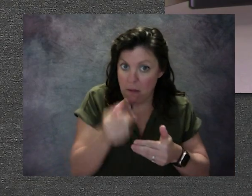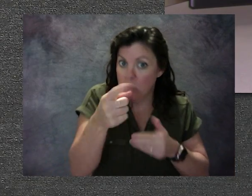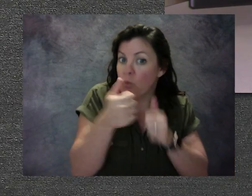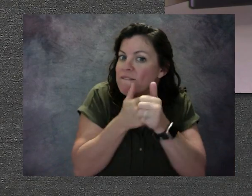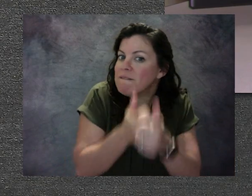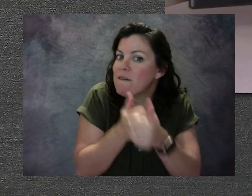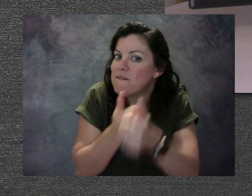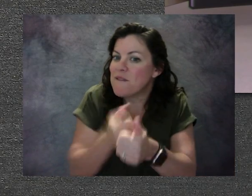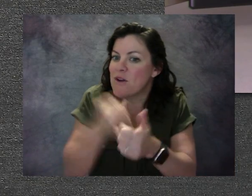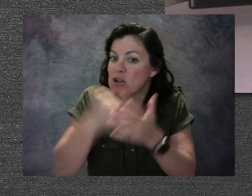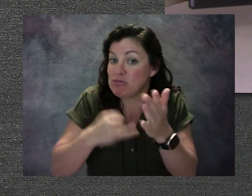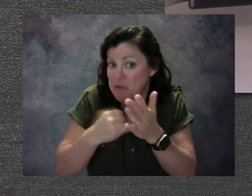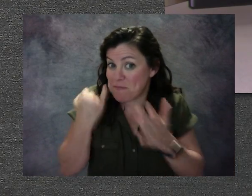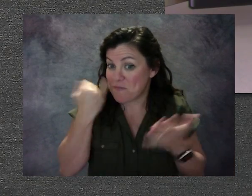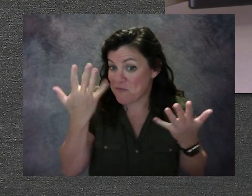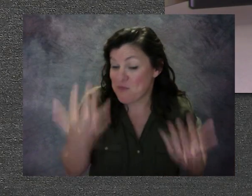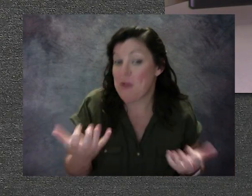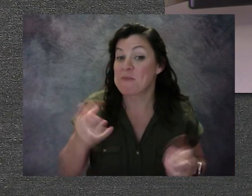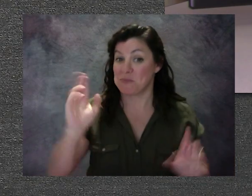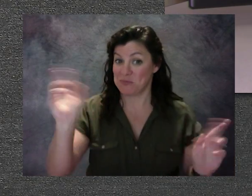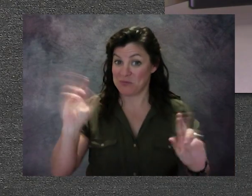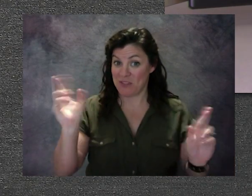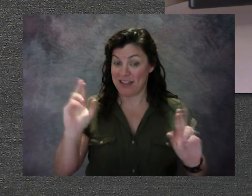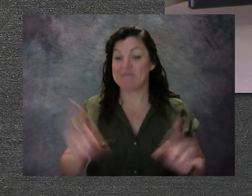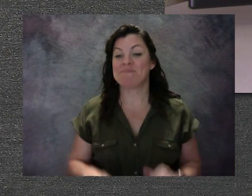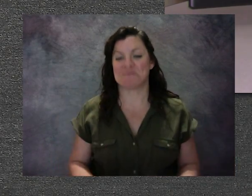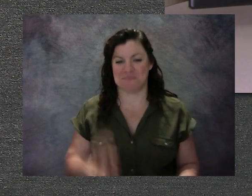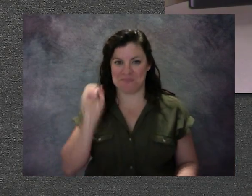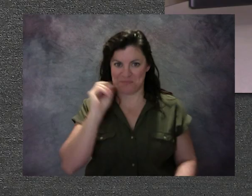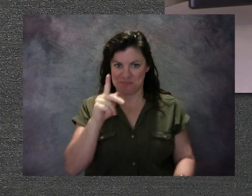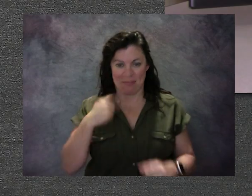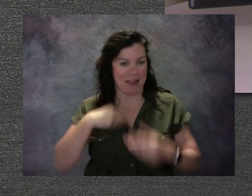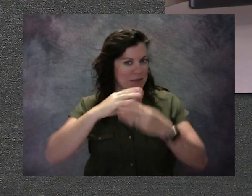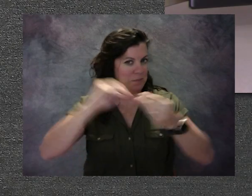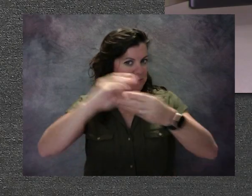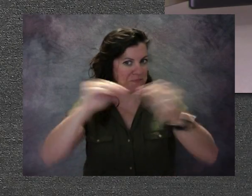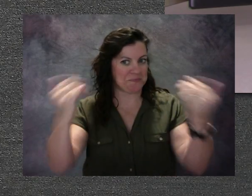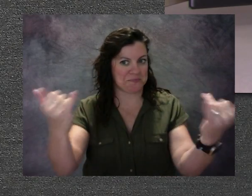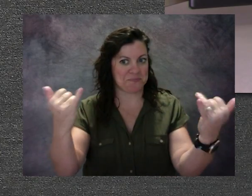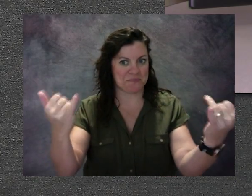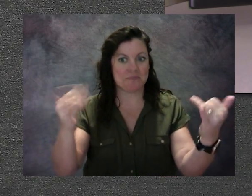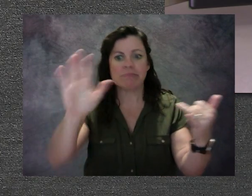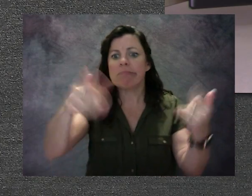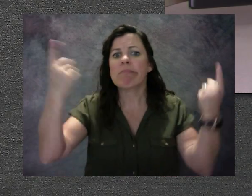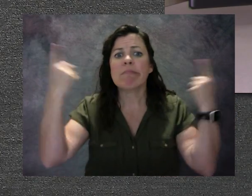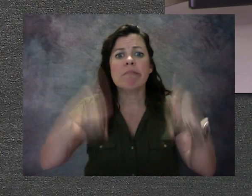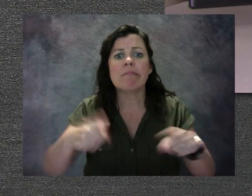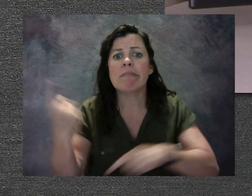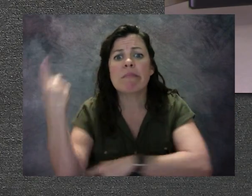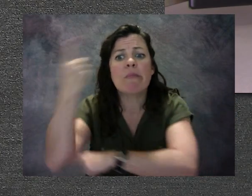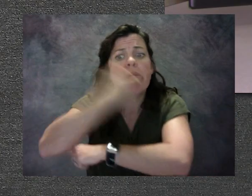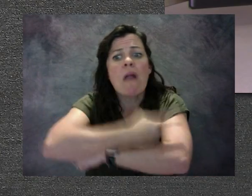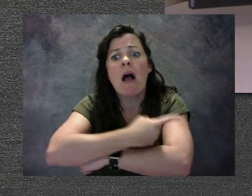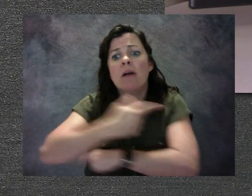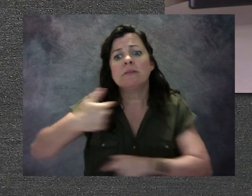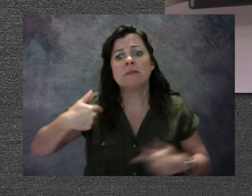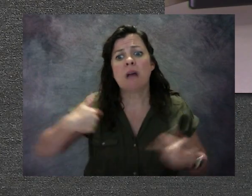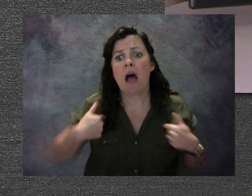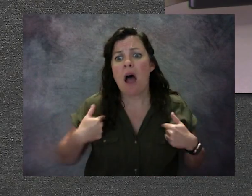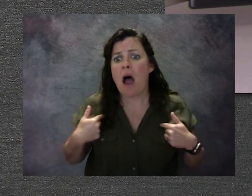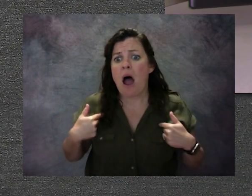Are you ready? All right. One day, I lost my best